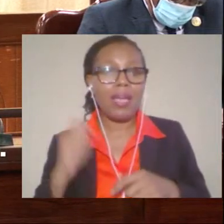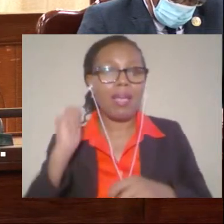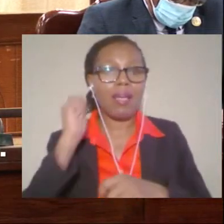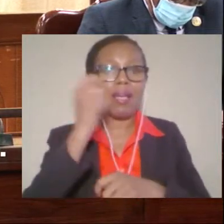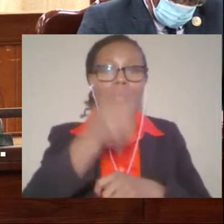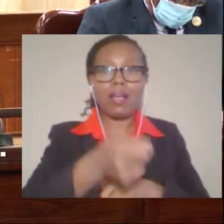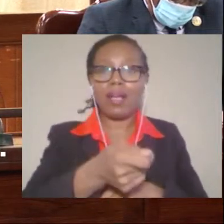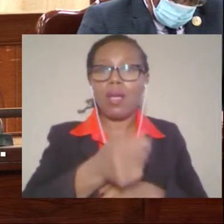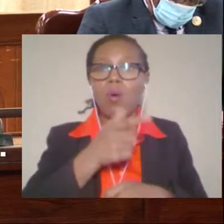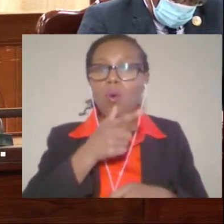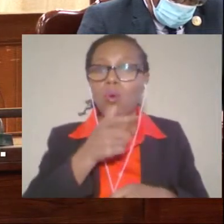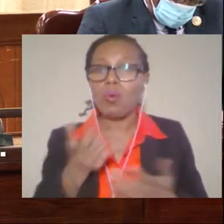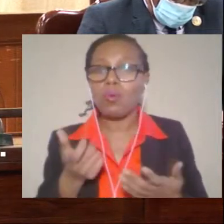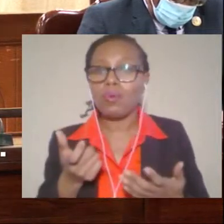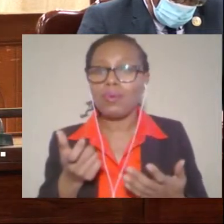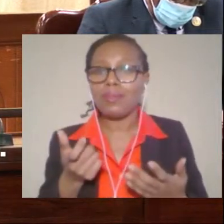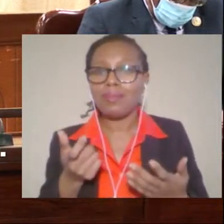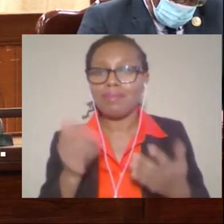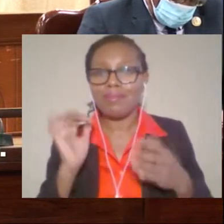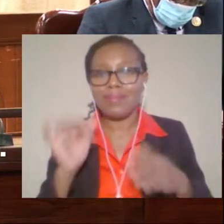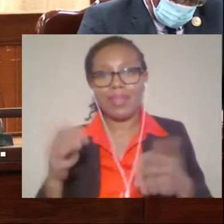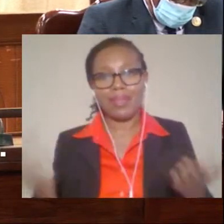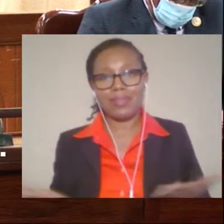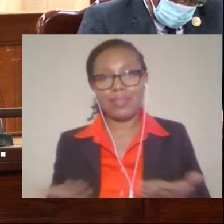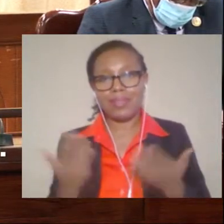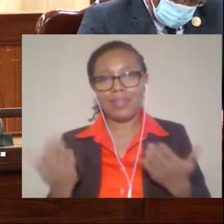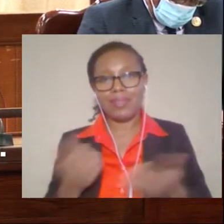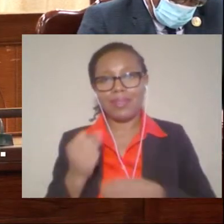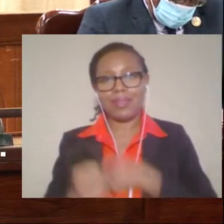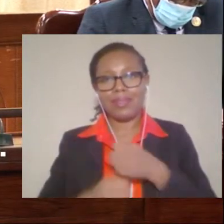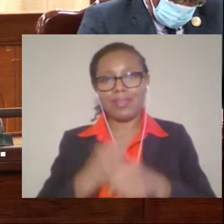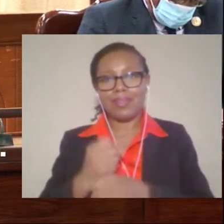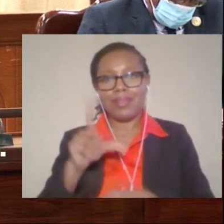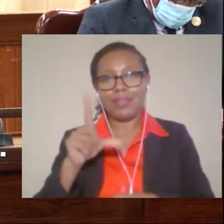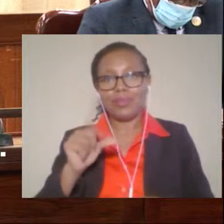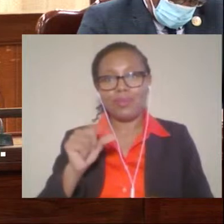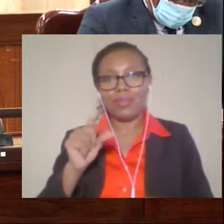2021 and the business of agriculture.